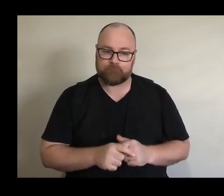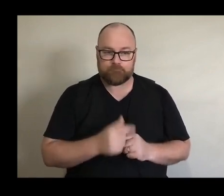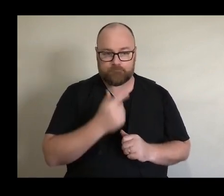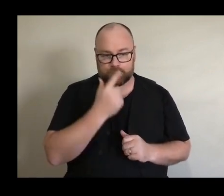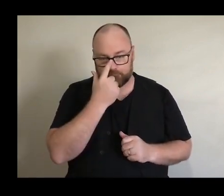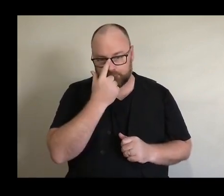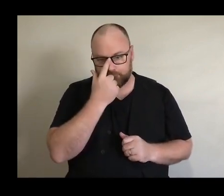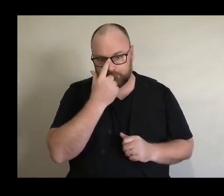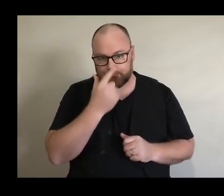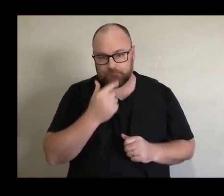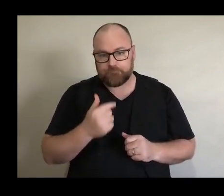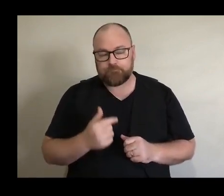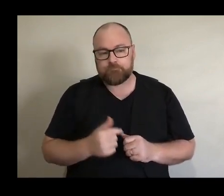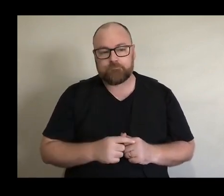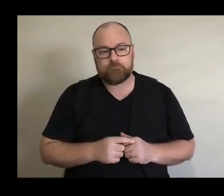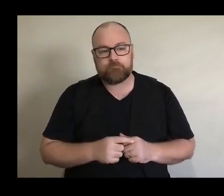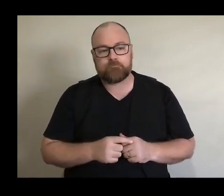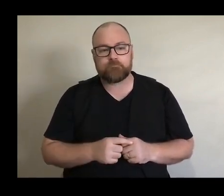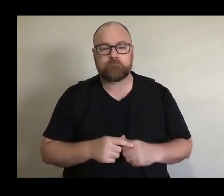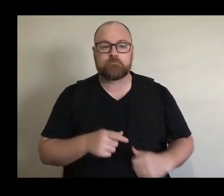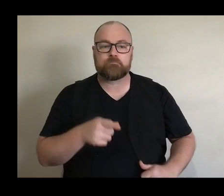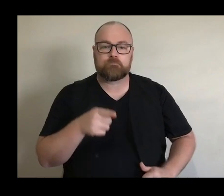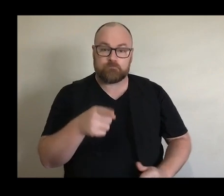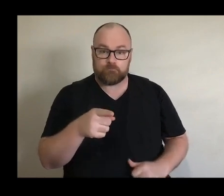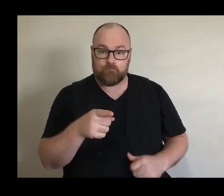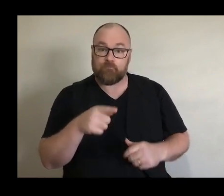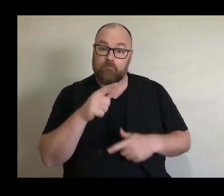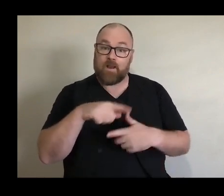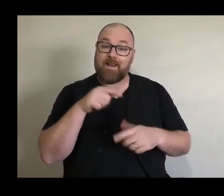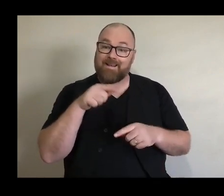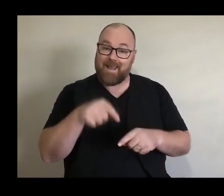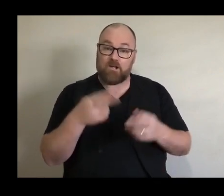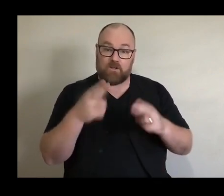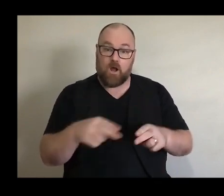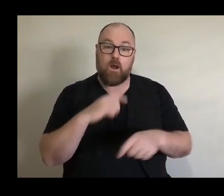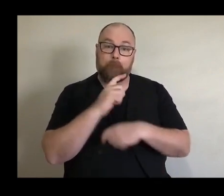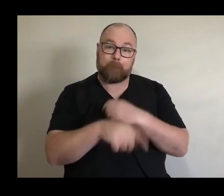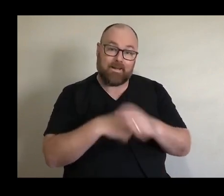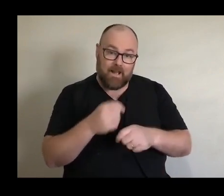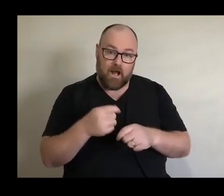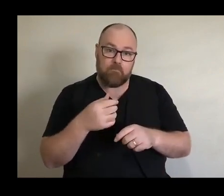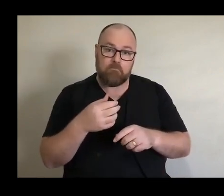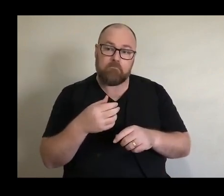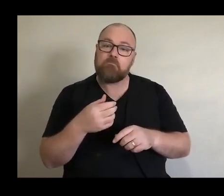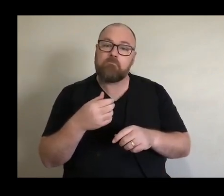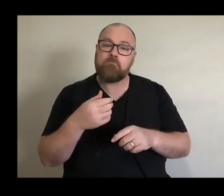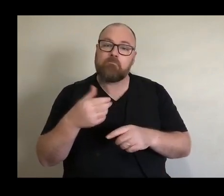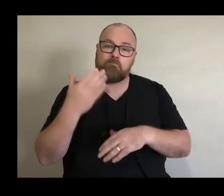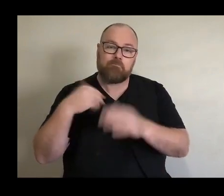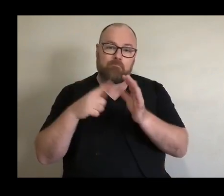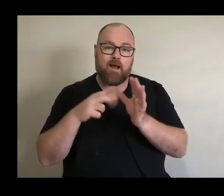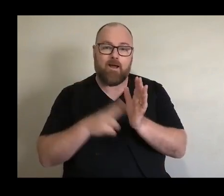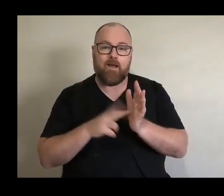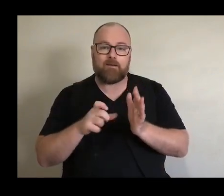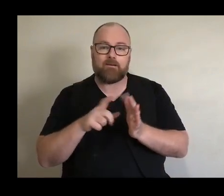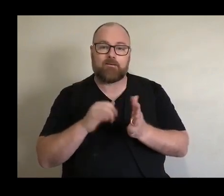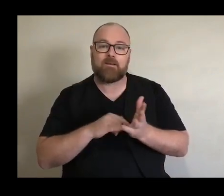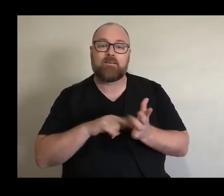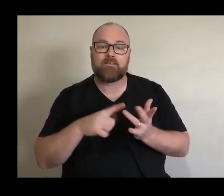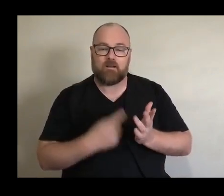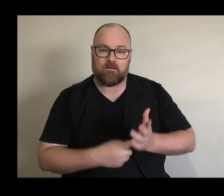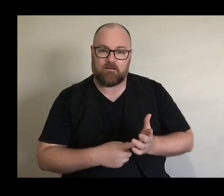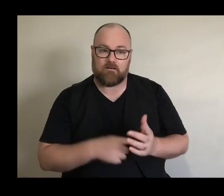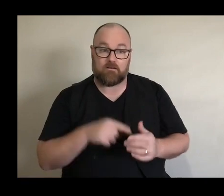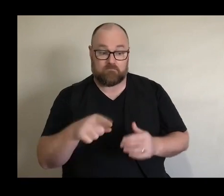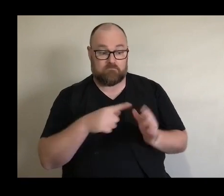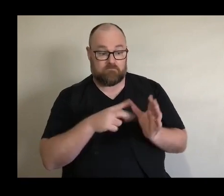An absent family member becomes an ancestor with who the bereaved may remain in contact. Here it is the ancestors who are the